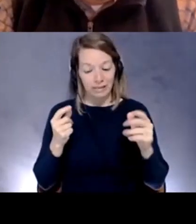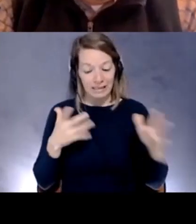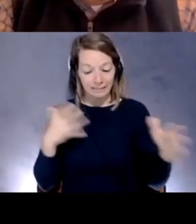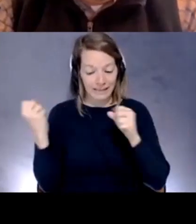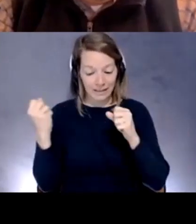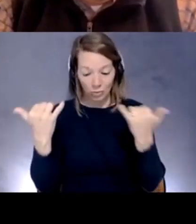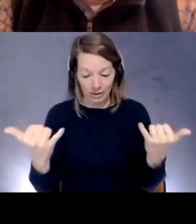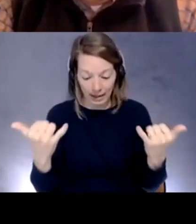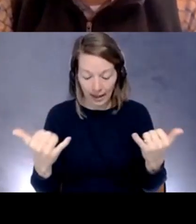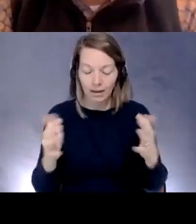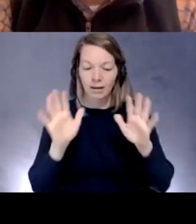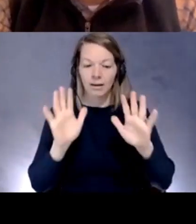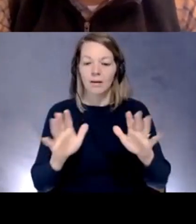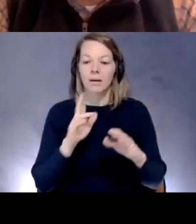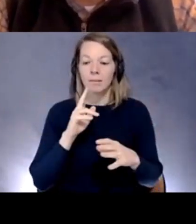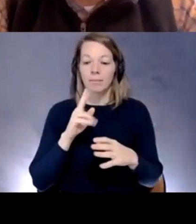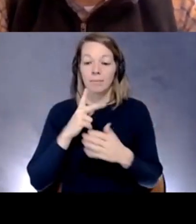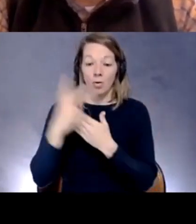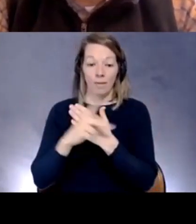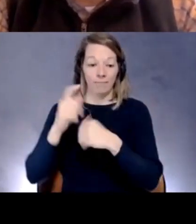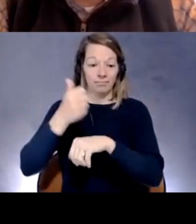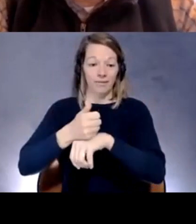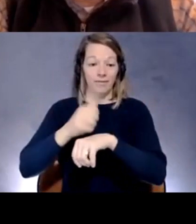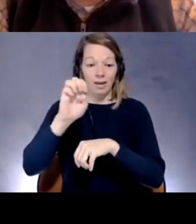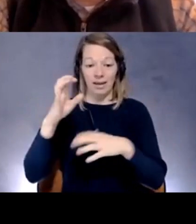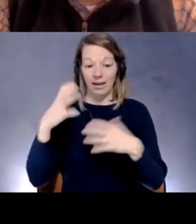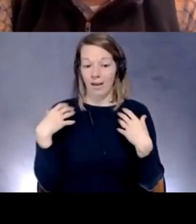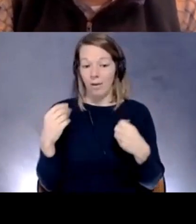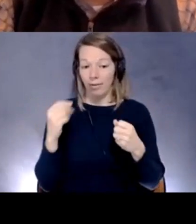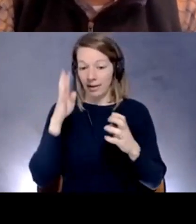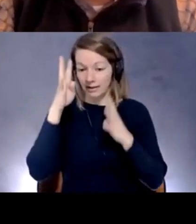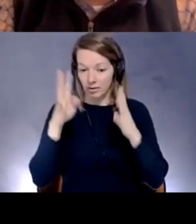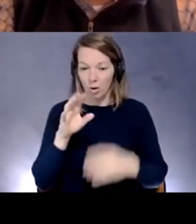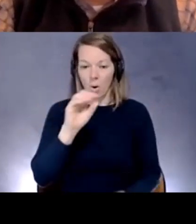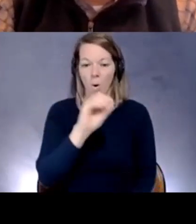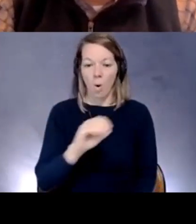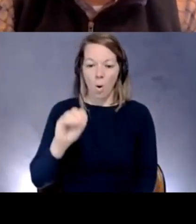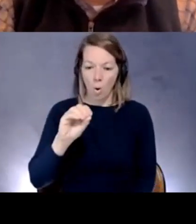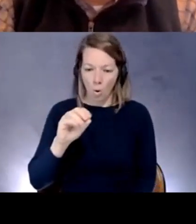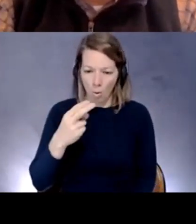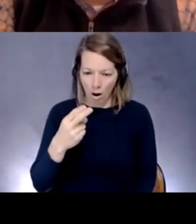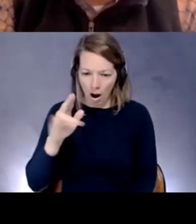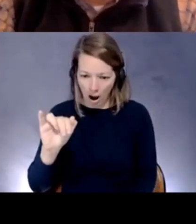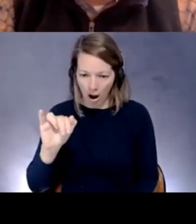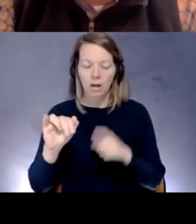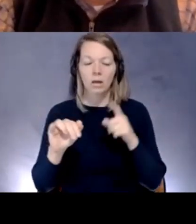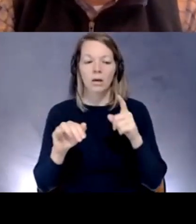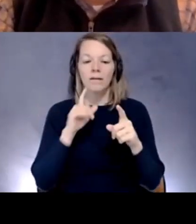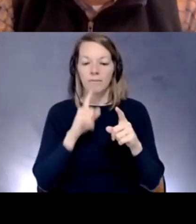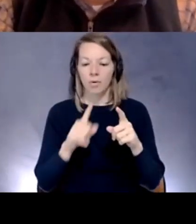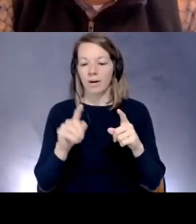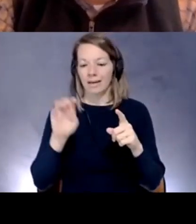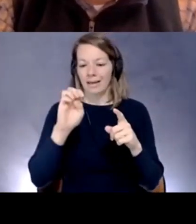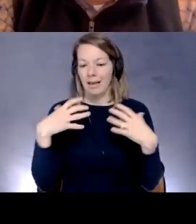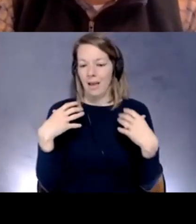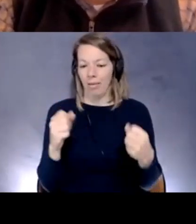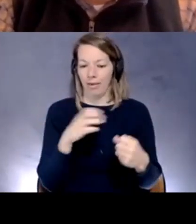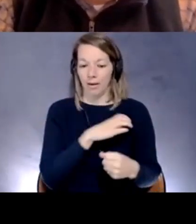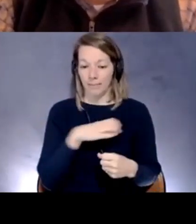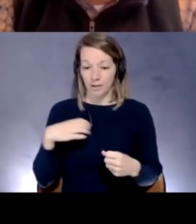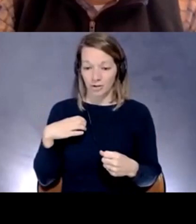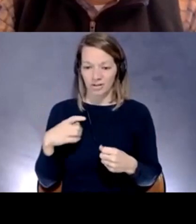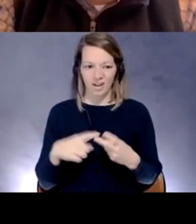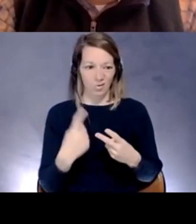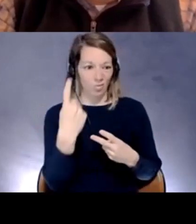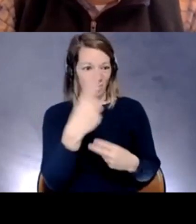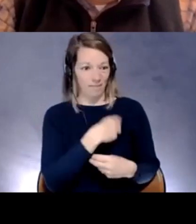a crucial initiative supported by the Office of eHealth Innovation, or OHI, and the eHealth Commission, and one of our esteemed